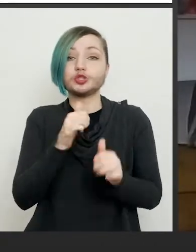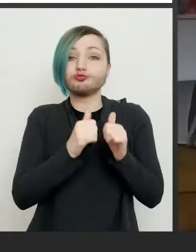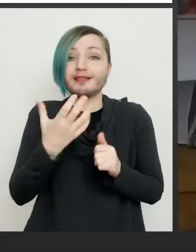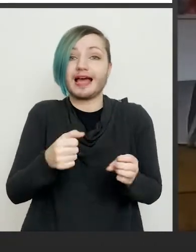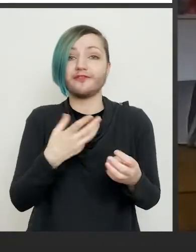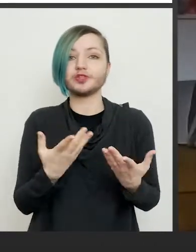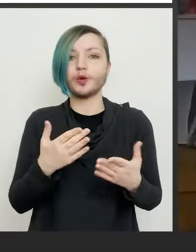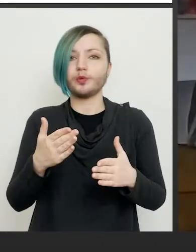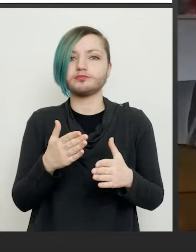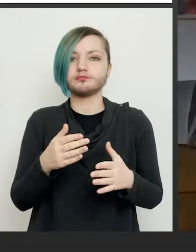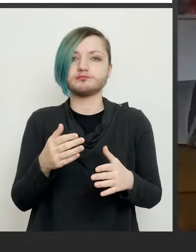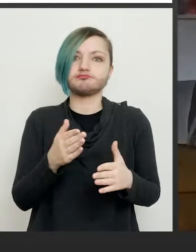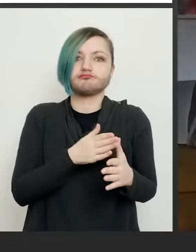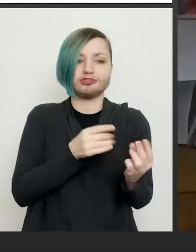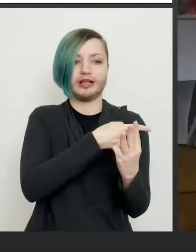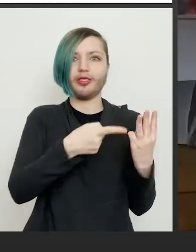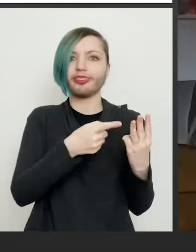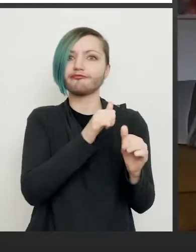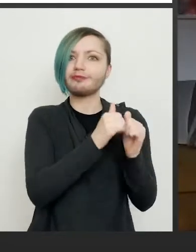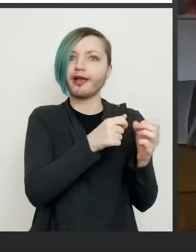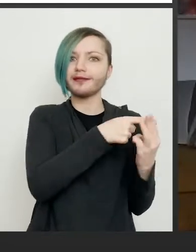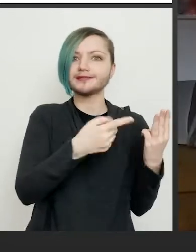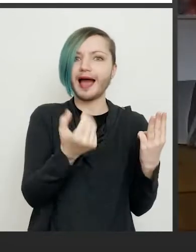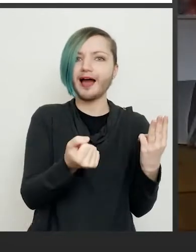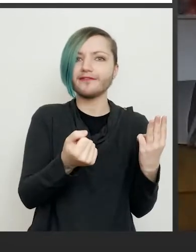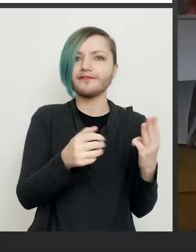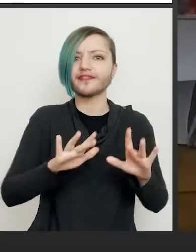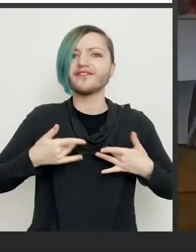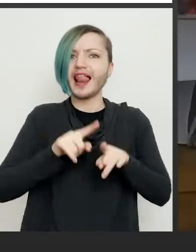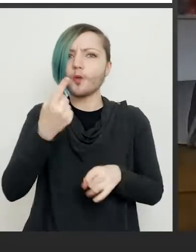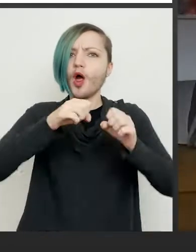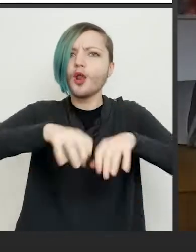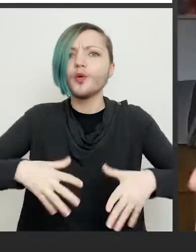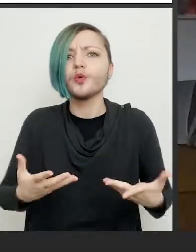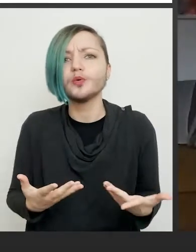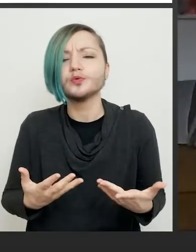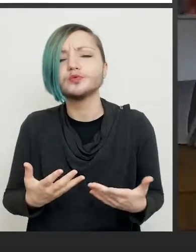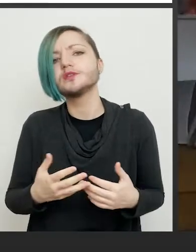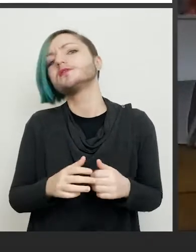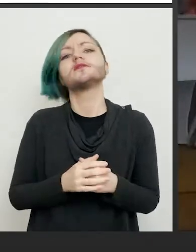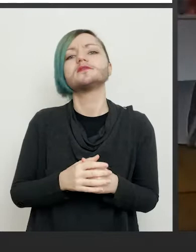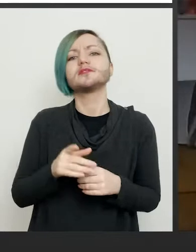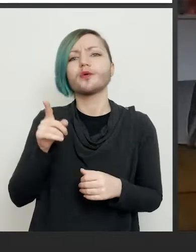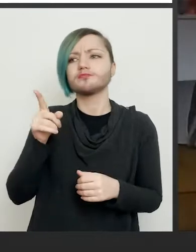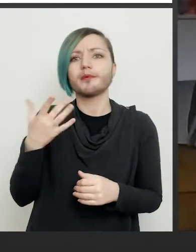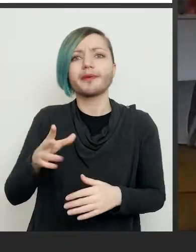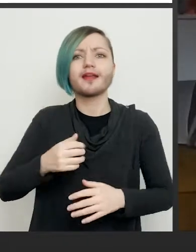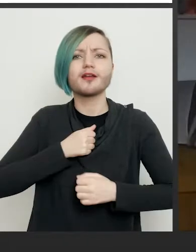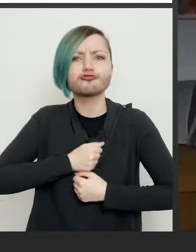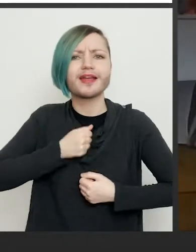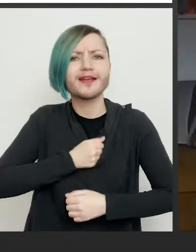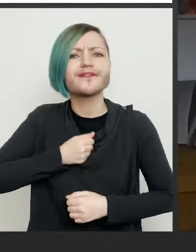don't have three brothers. All of a sudden they're losing one of them. And, you know, for them, that was a process of grief, I think.